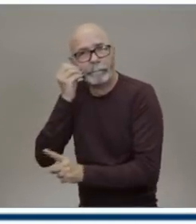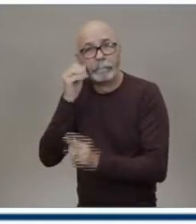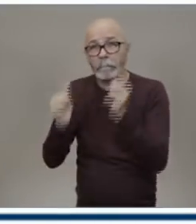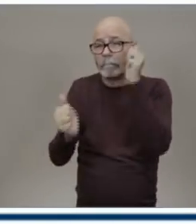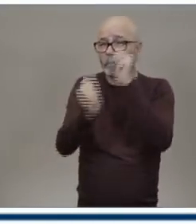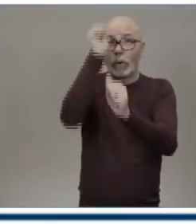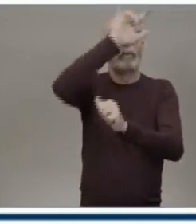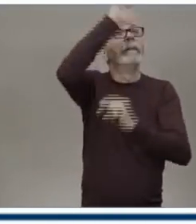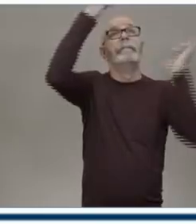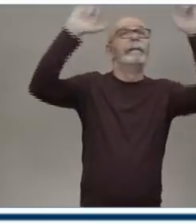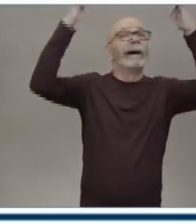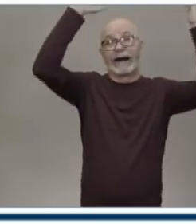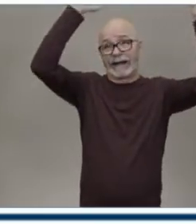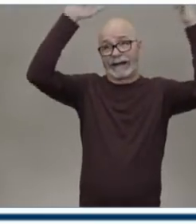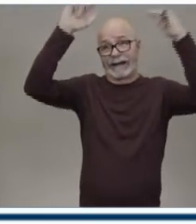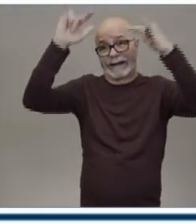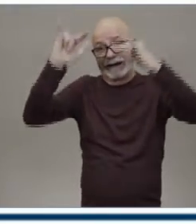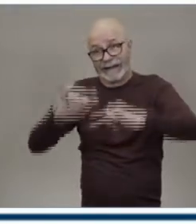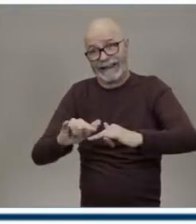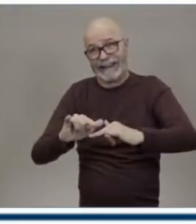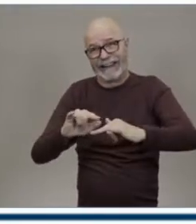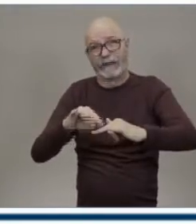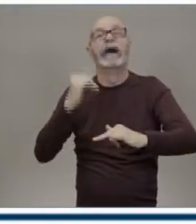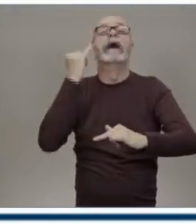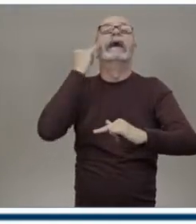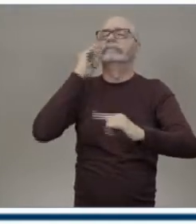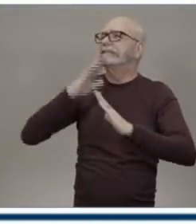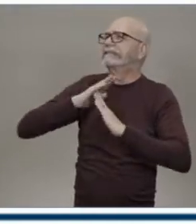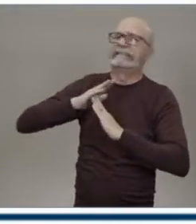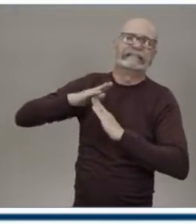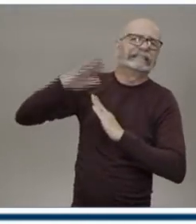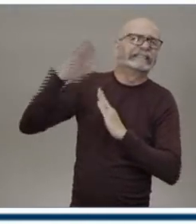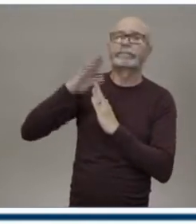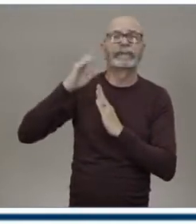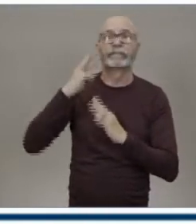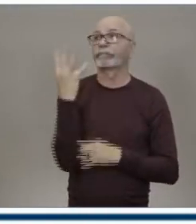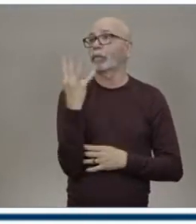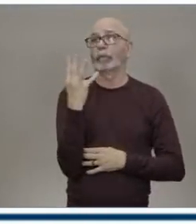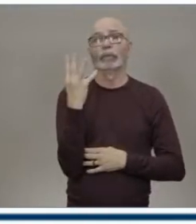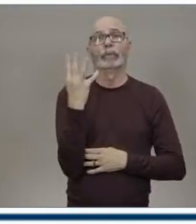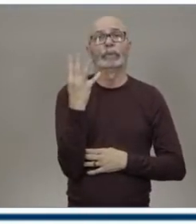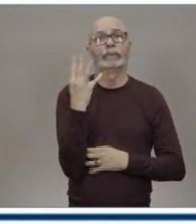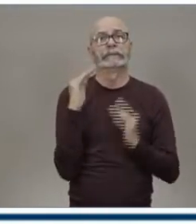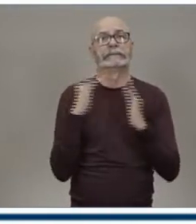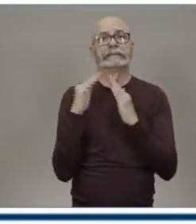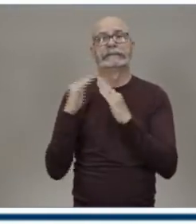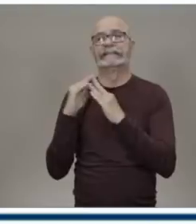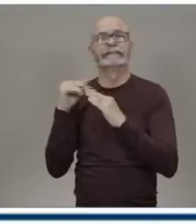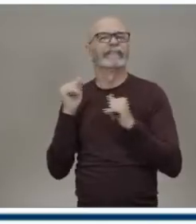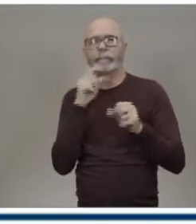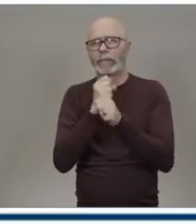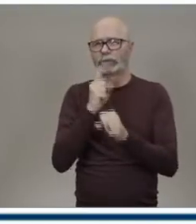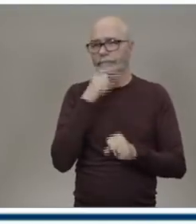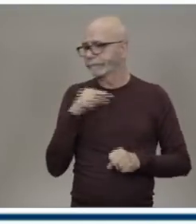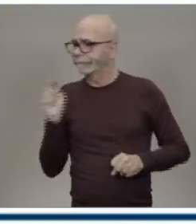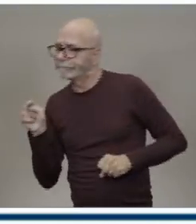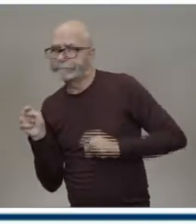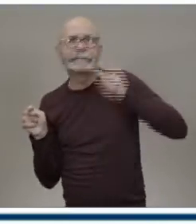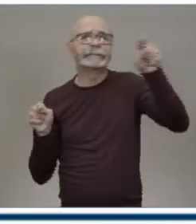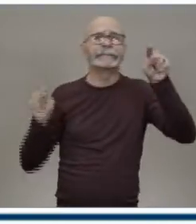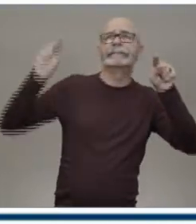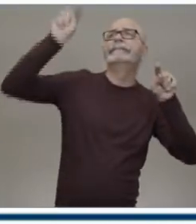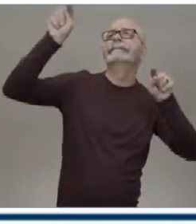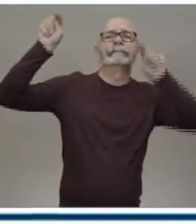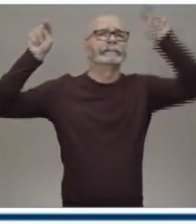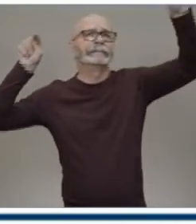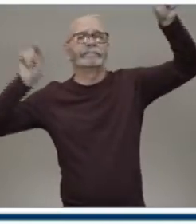4 major cities in the country. So we're working with the federal government around making sure that they have appropriate quarantine on them.